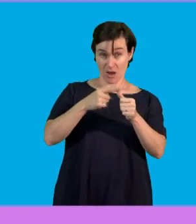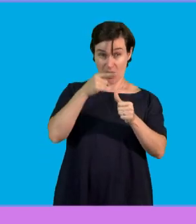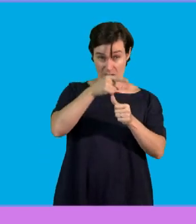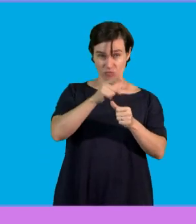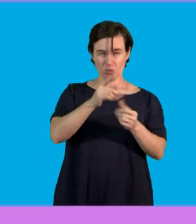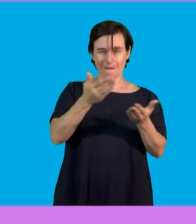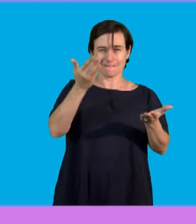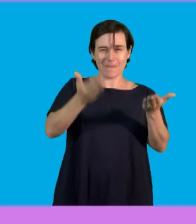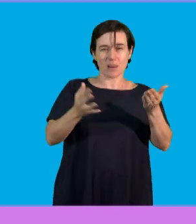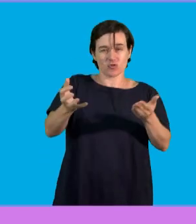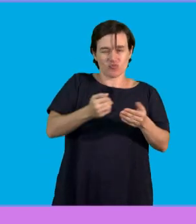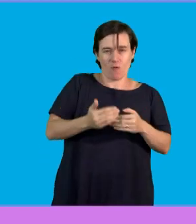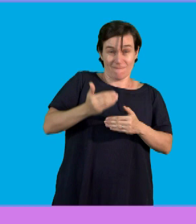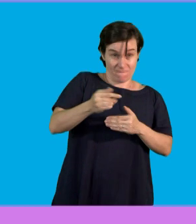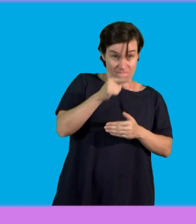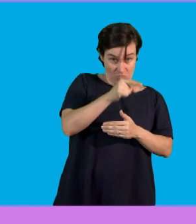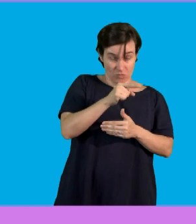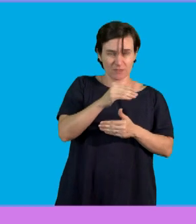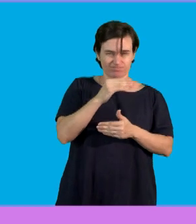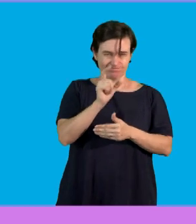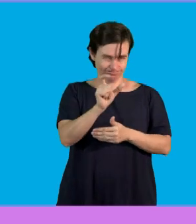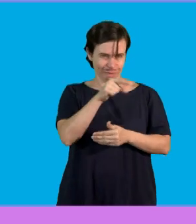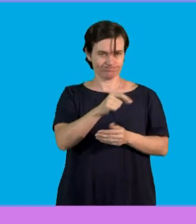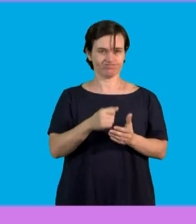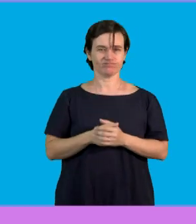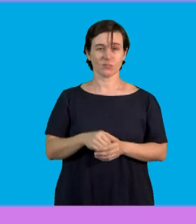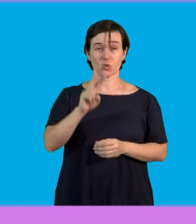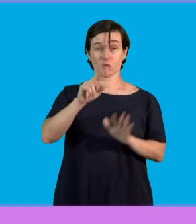our balance brought forward. So this will be